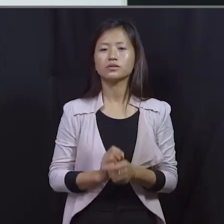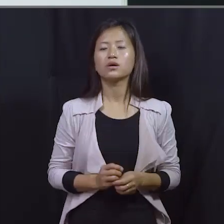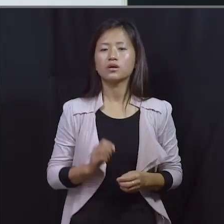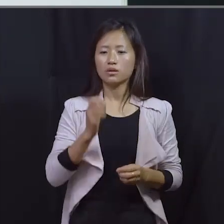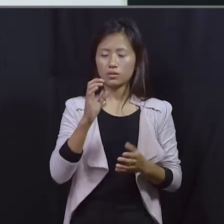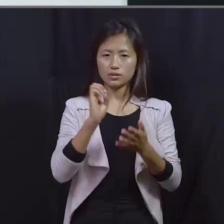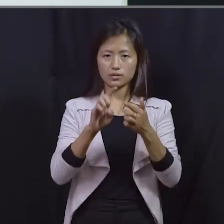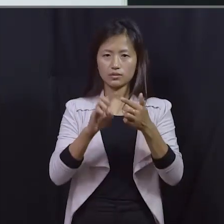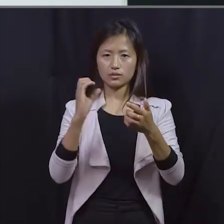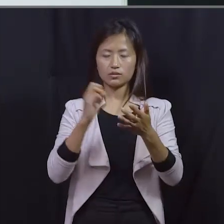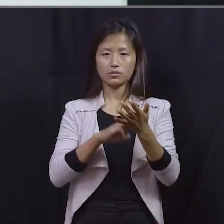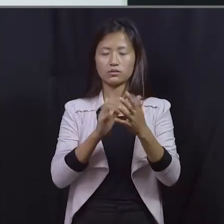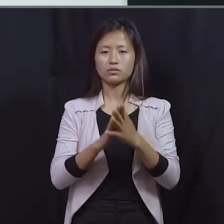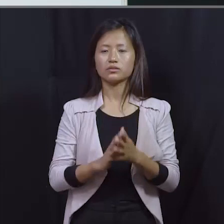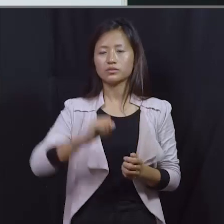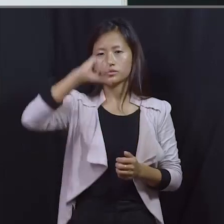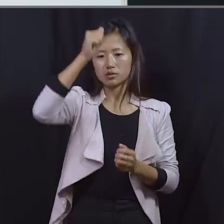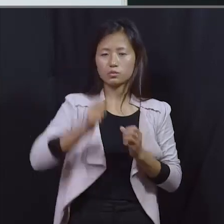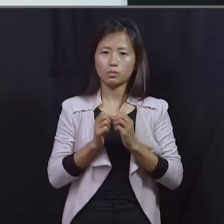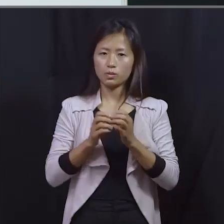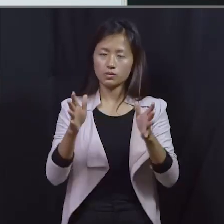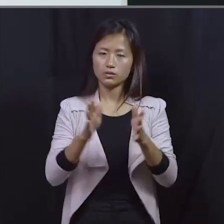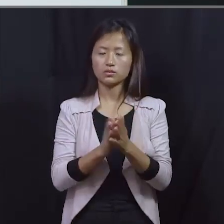the economic exploitation of India. So if you